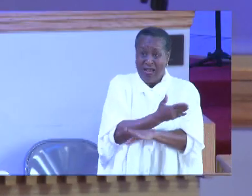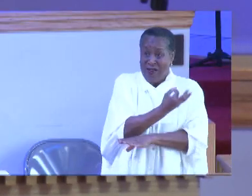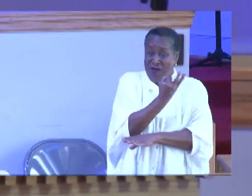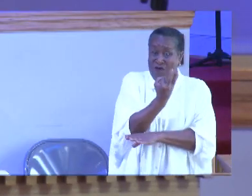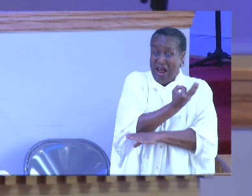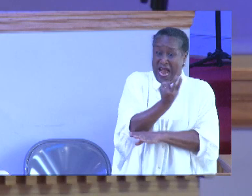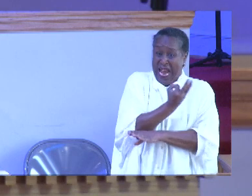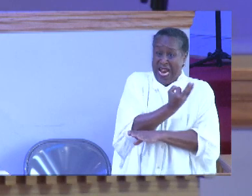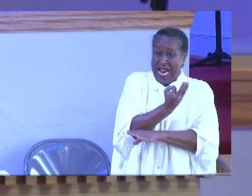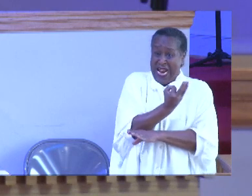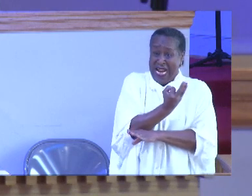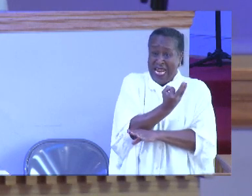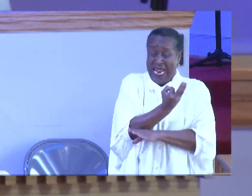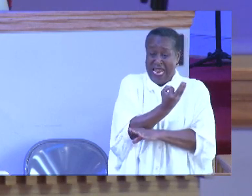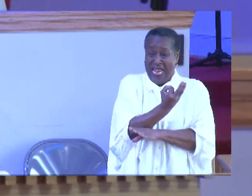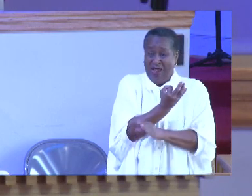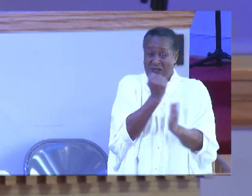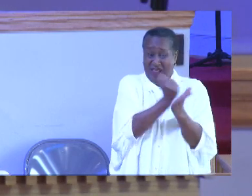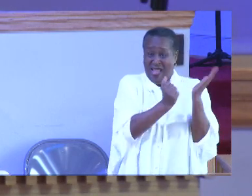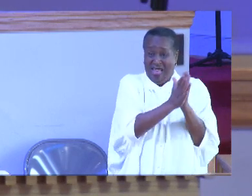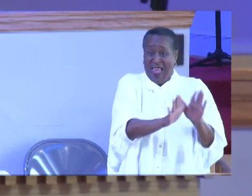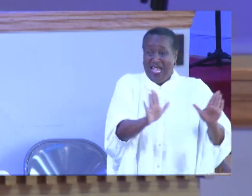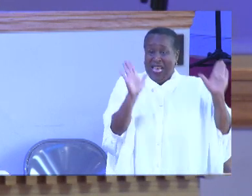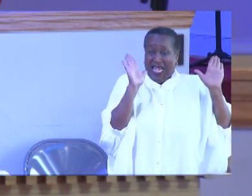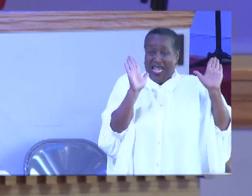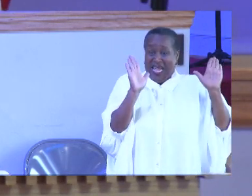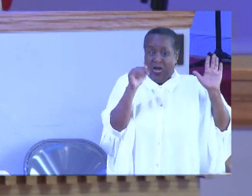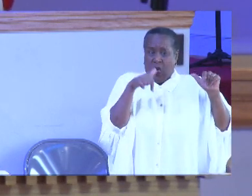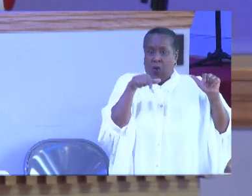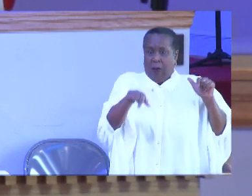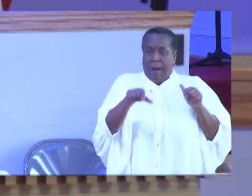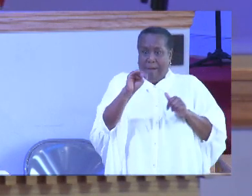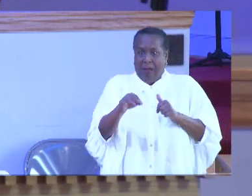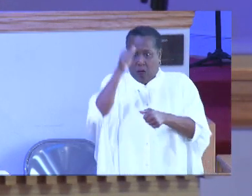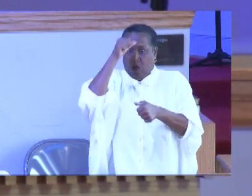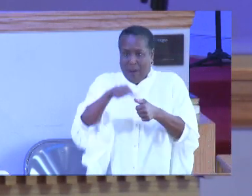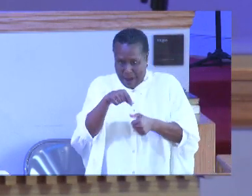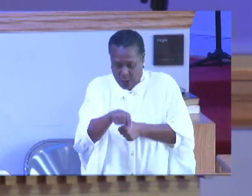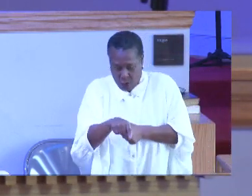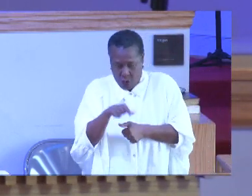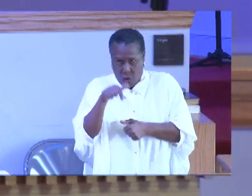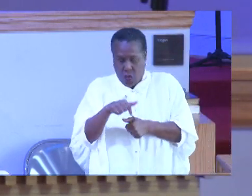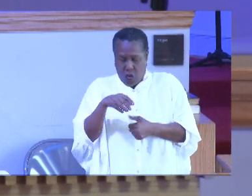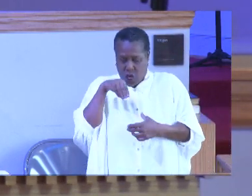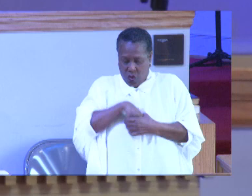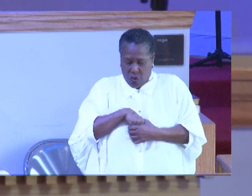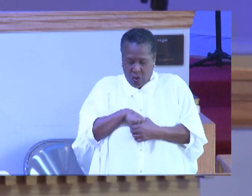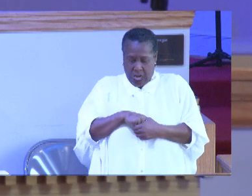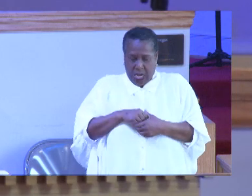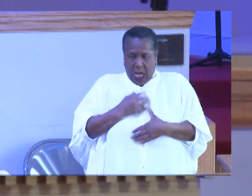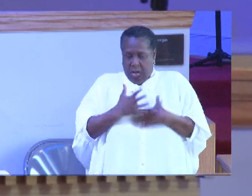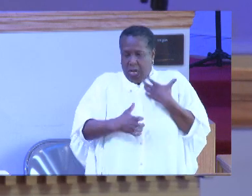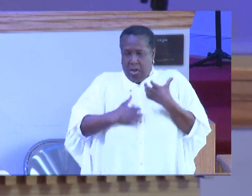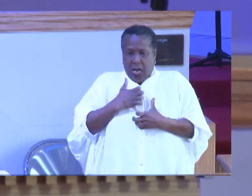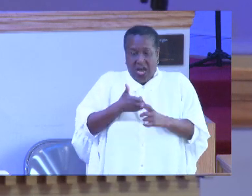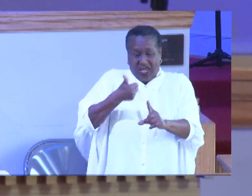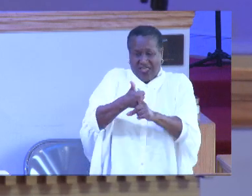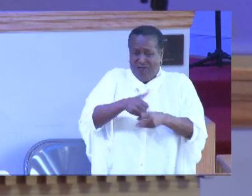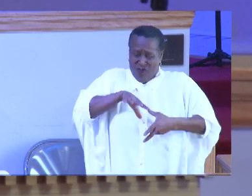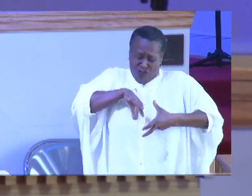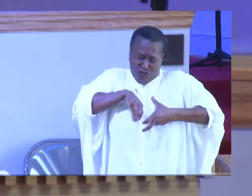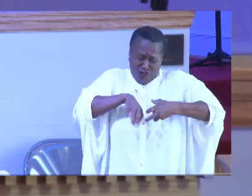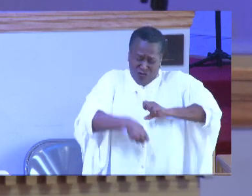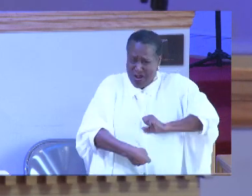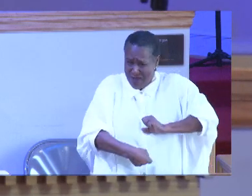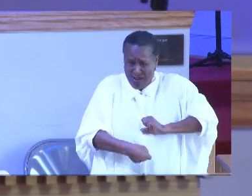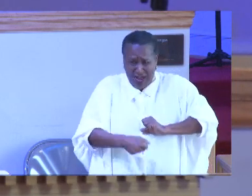still rumbling deep in her soul. And she is grieving with